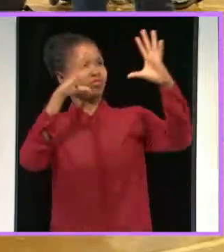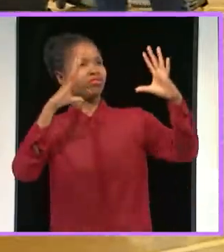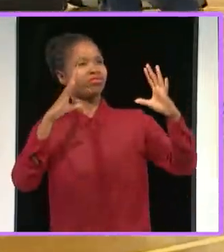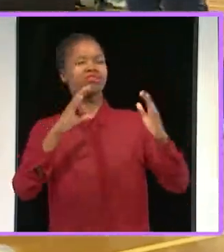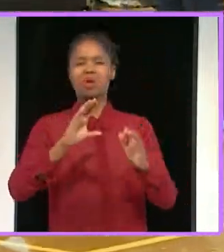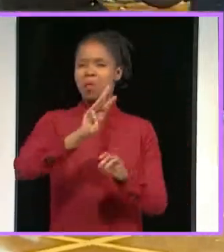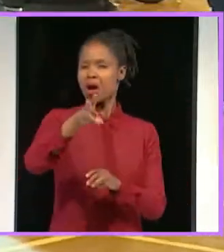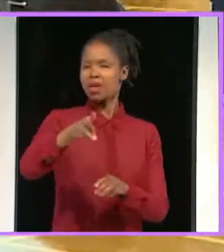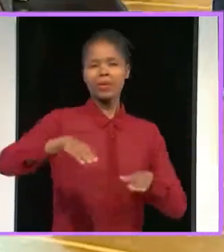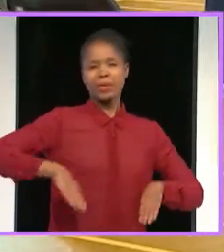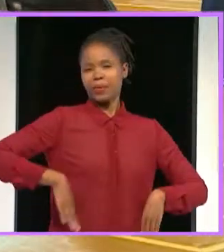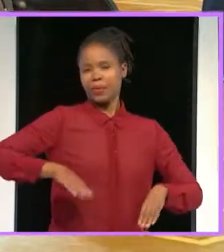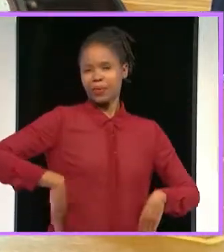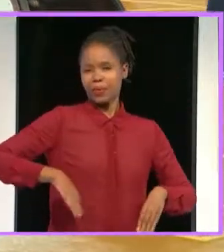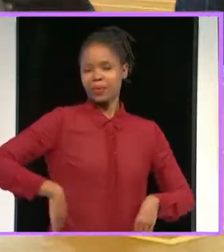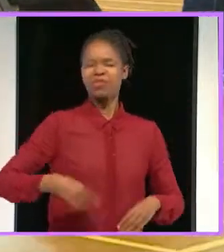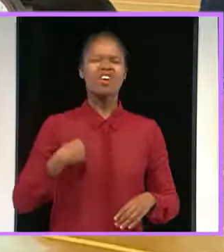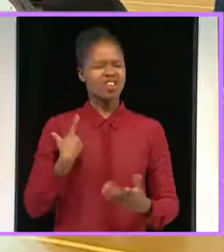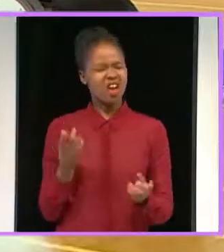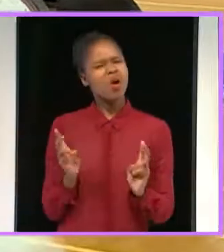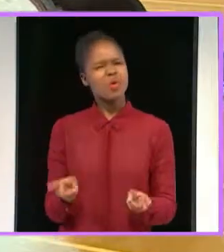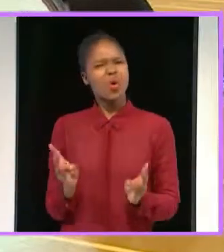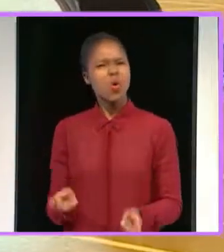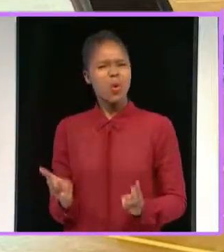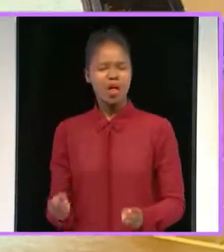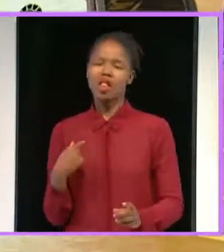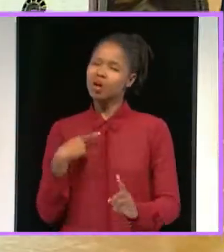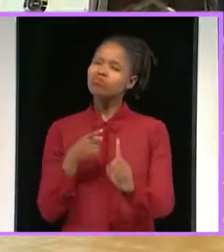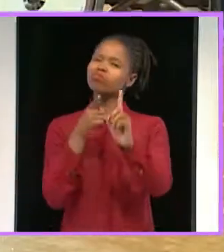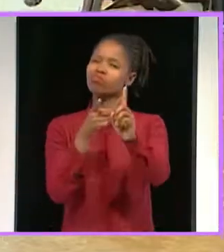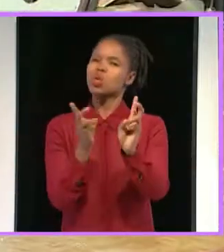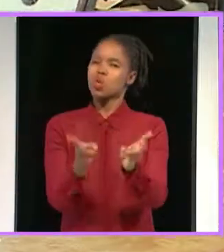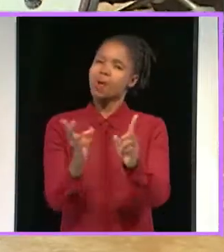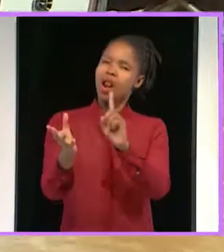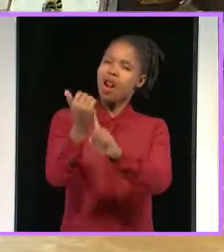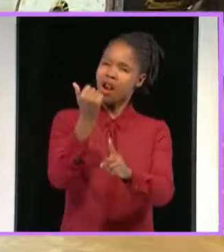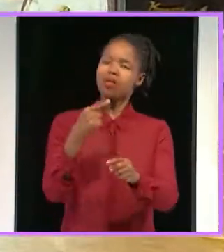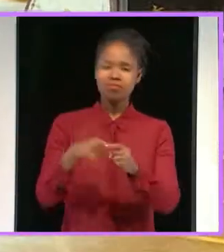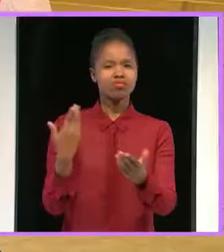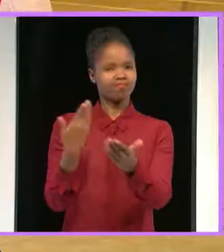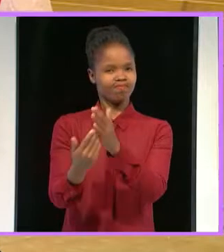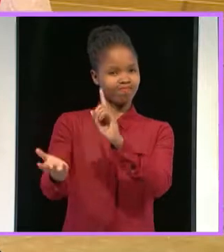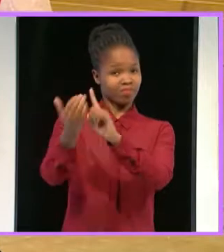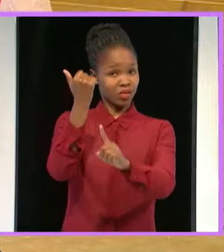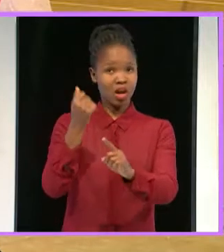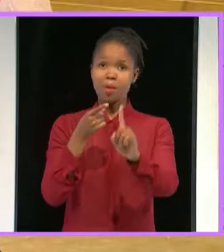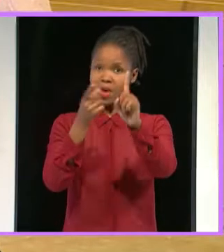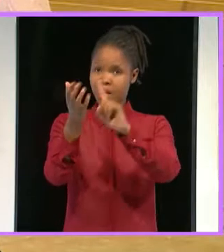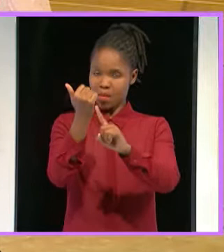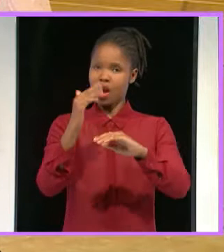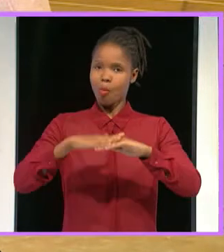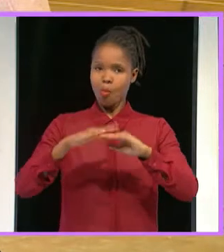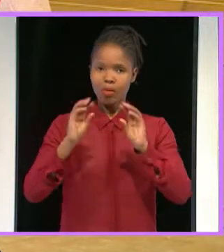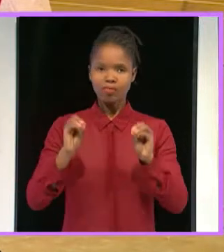believe make your goal, just make your achievements just where you can reach it. So when you reach it, you make the next